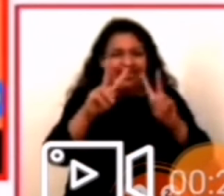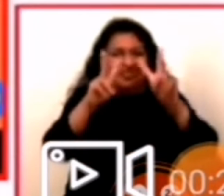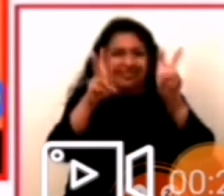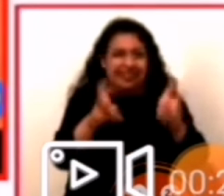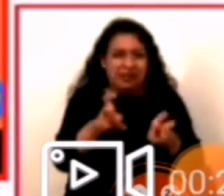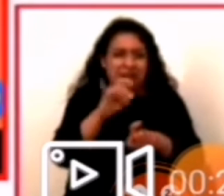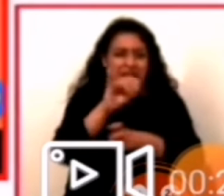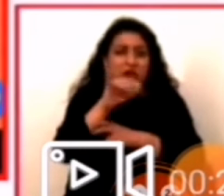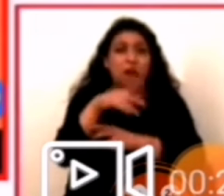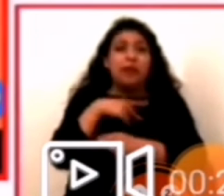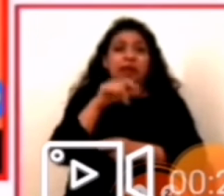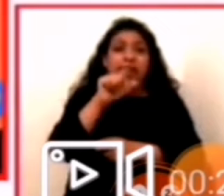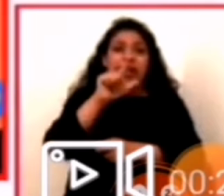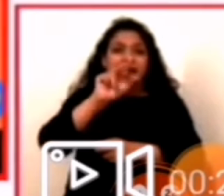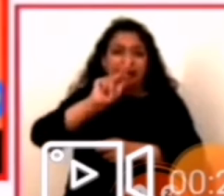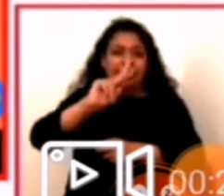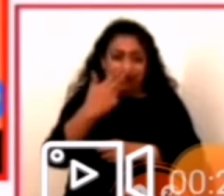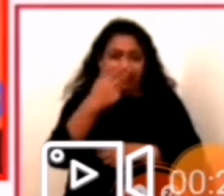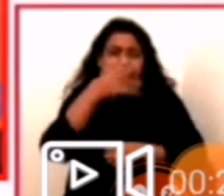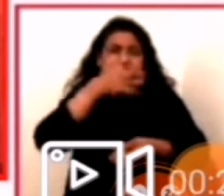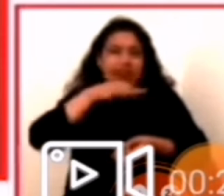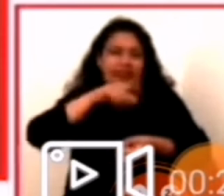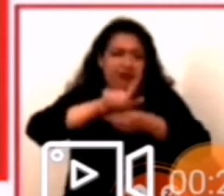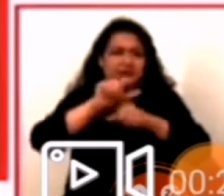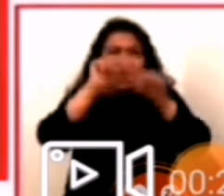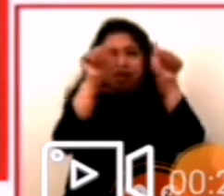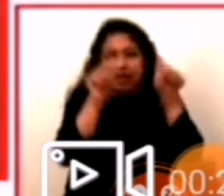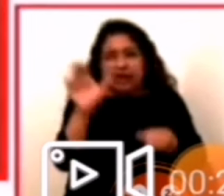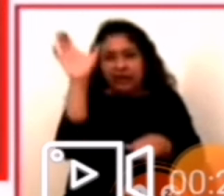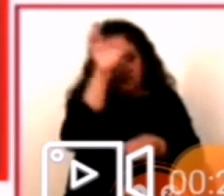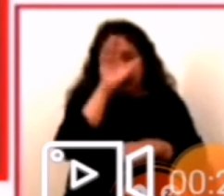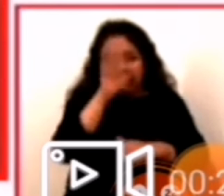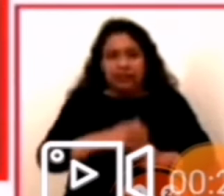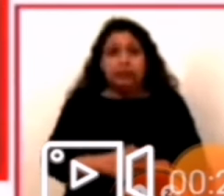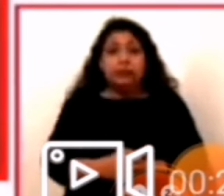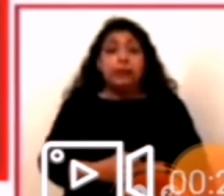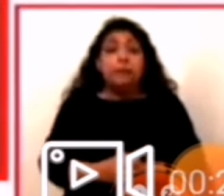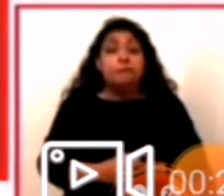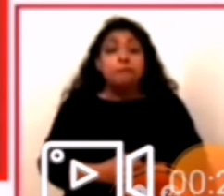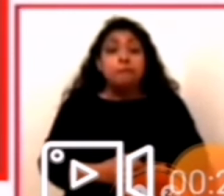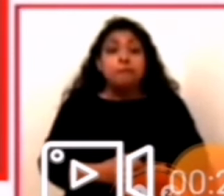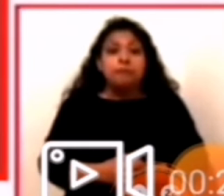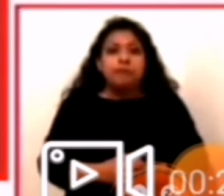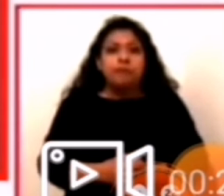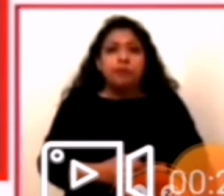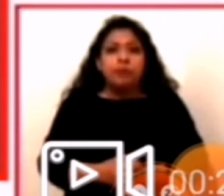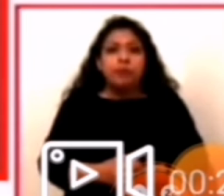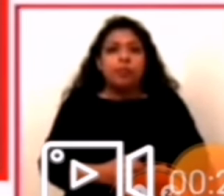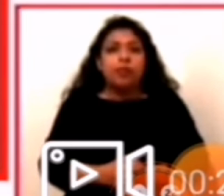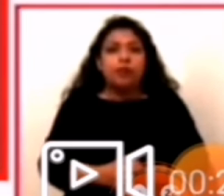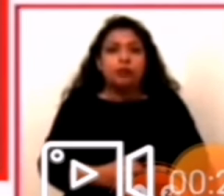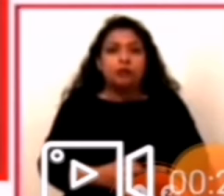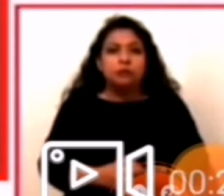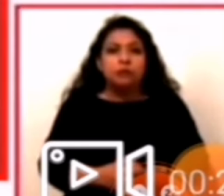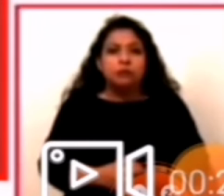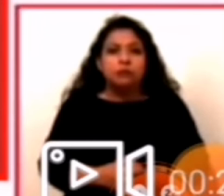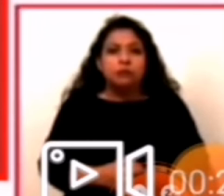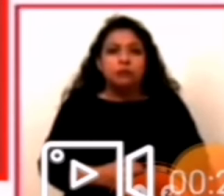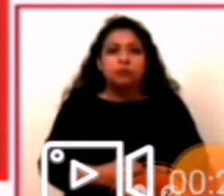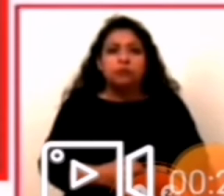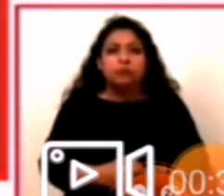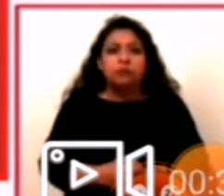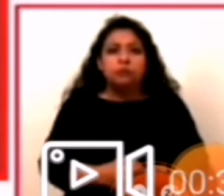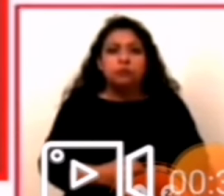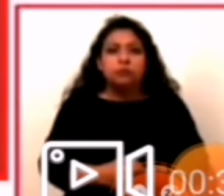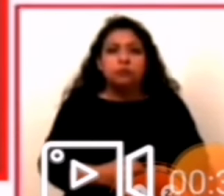ALEP, Festival de Arte y Ciencia. The idea is that when you make drugs or you make medicine, the chemist has to do